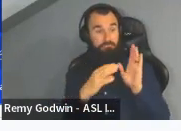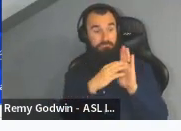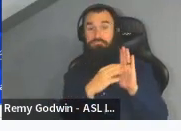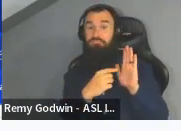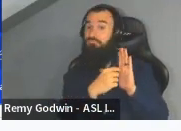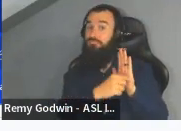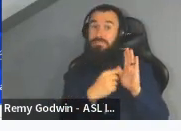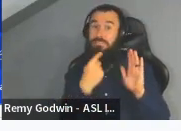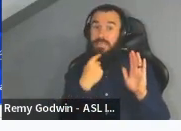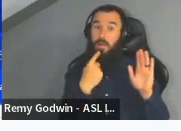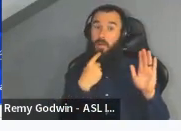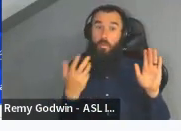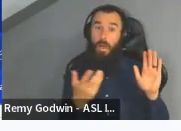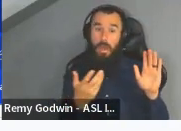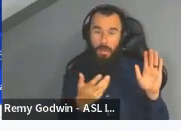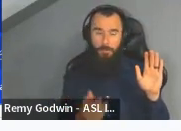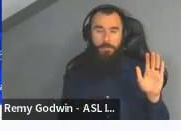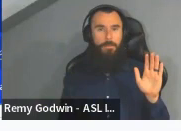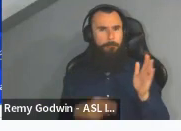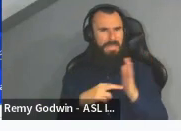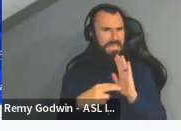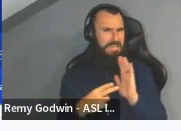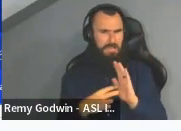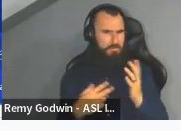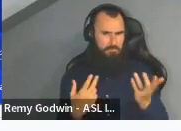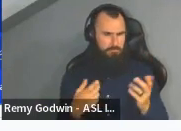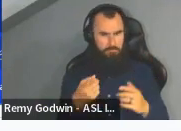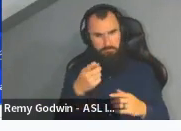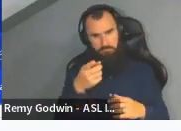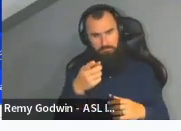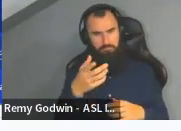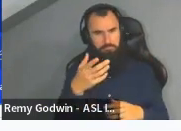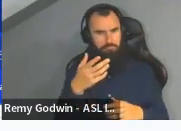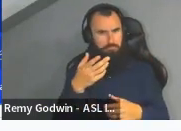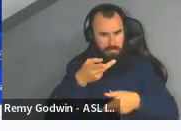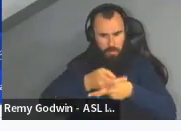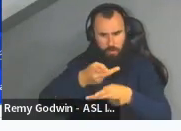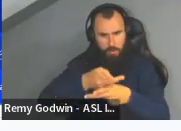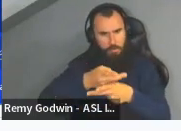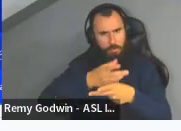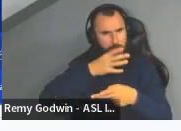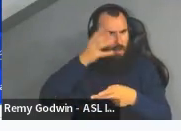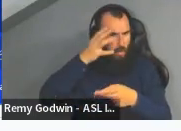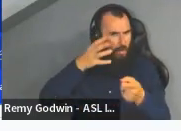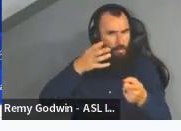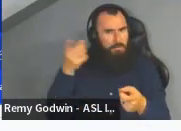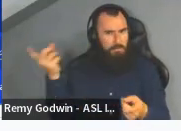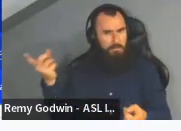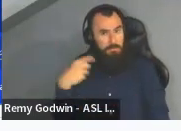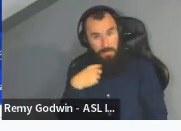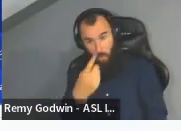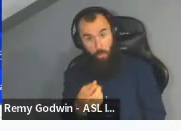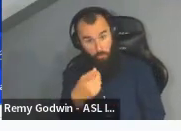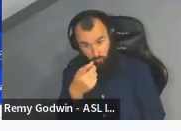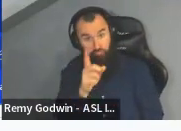that you're not being told as a caregiver that your student is